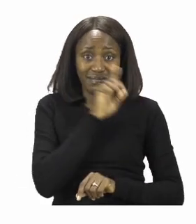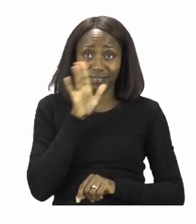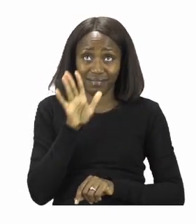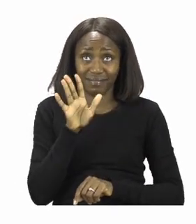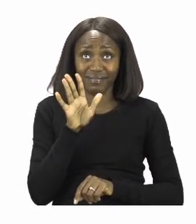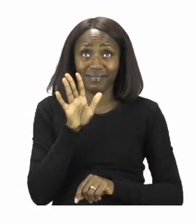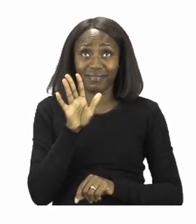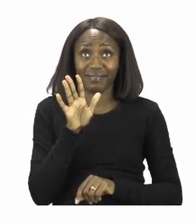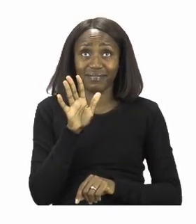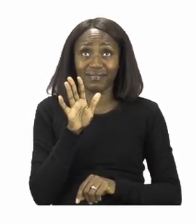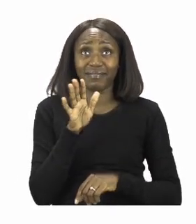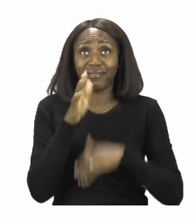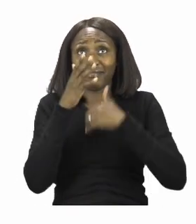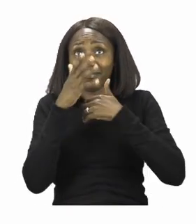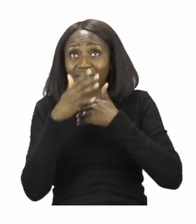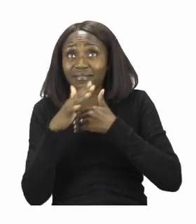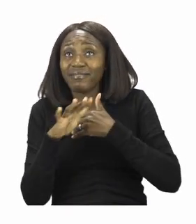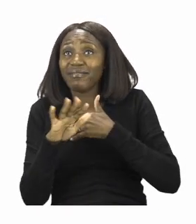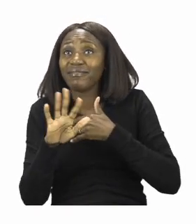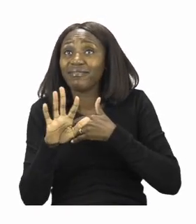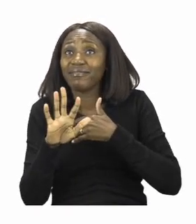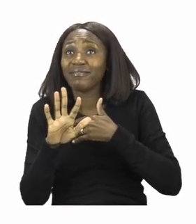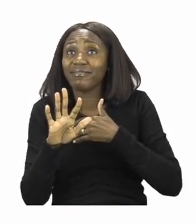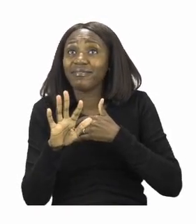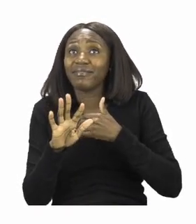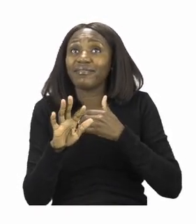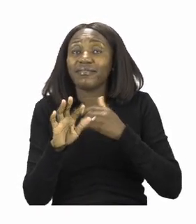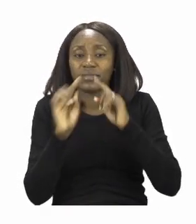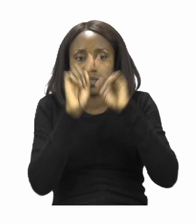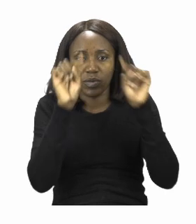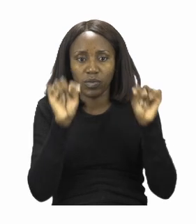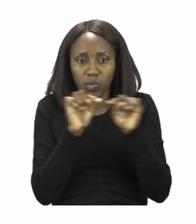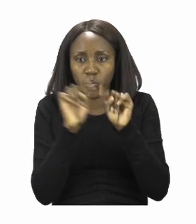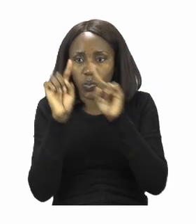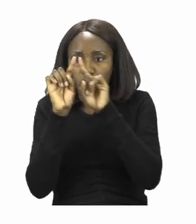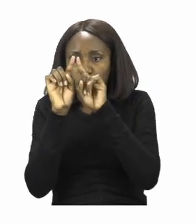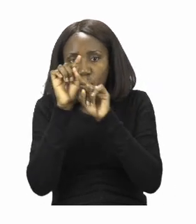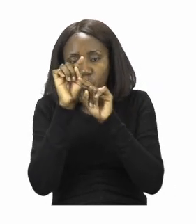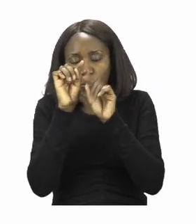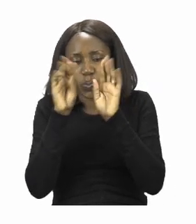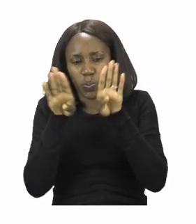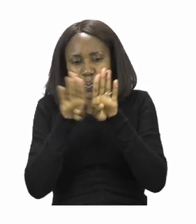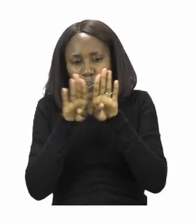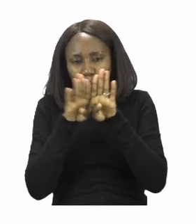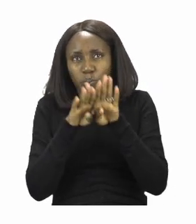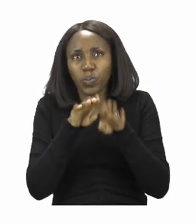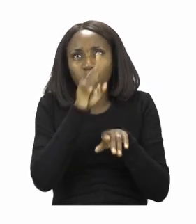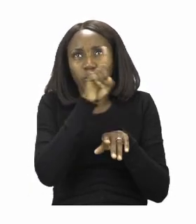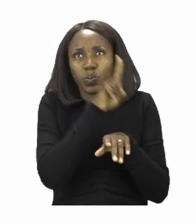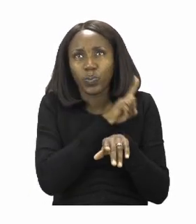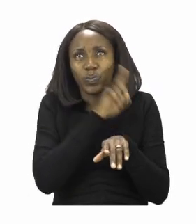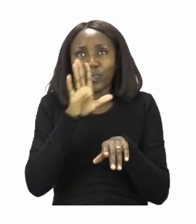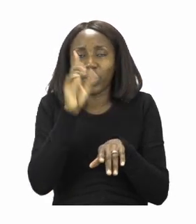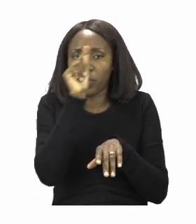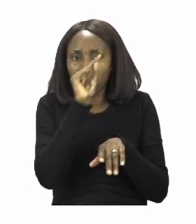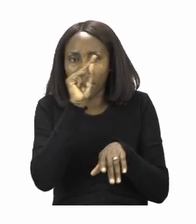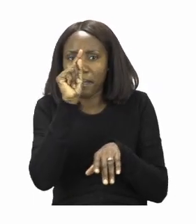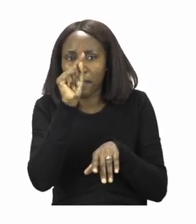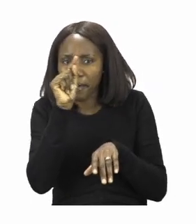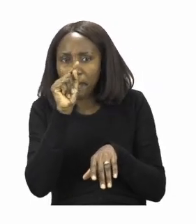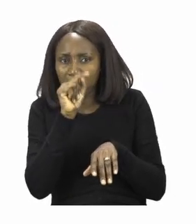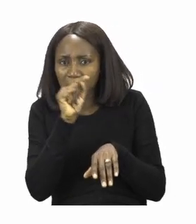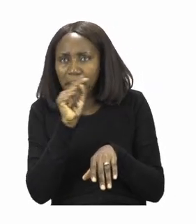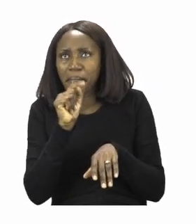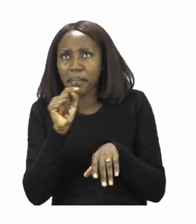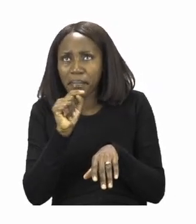After that, you are going to make dots in the die. Then, when you're done making those dots, you're